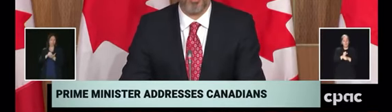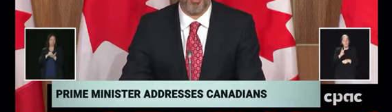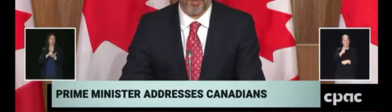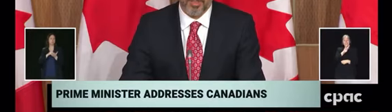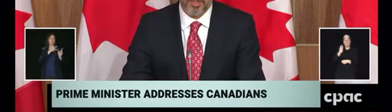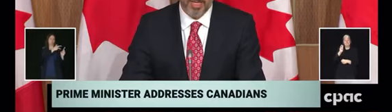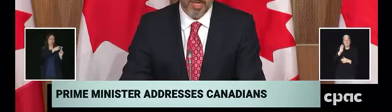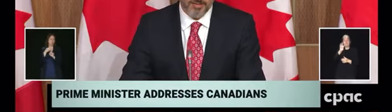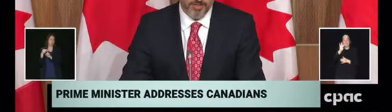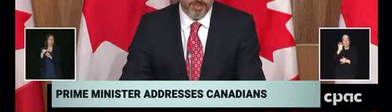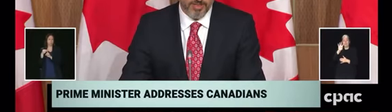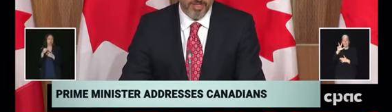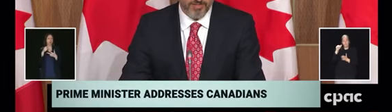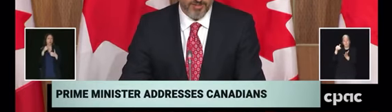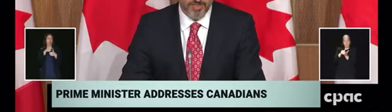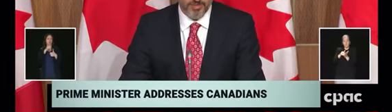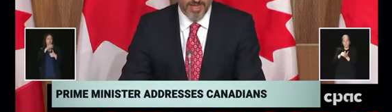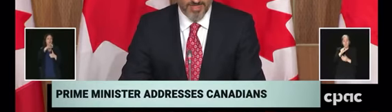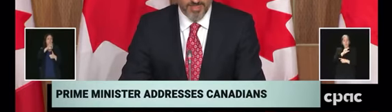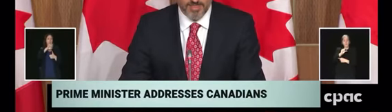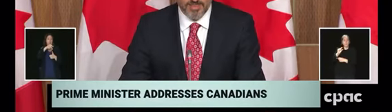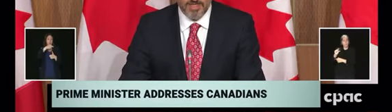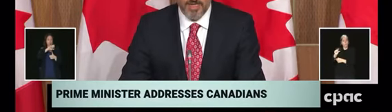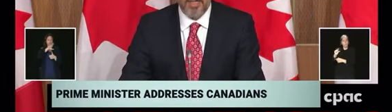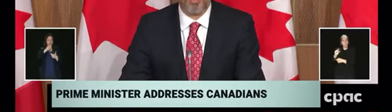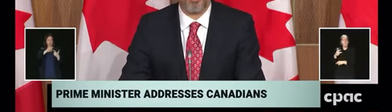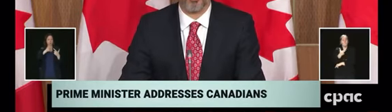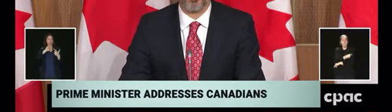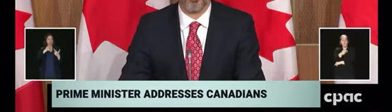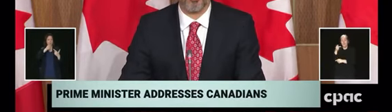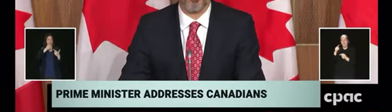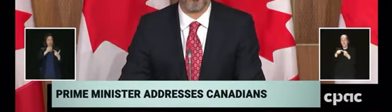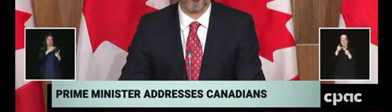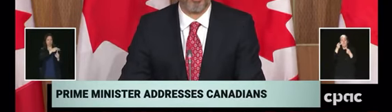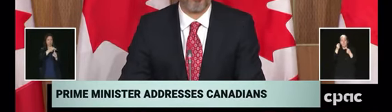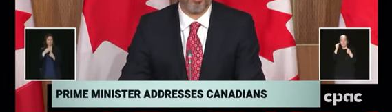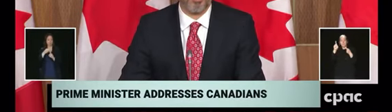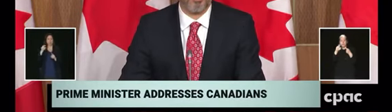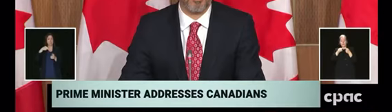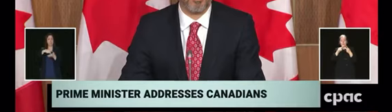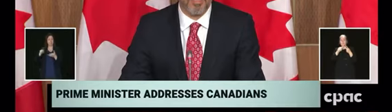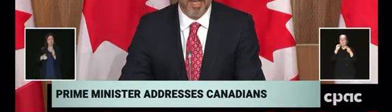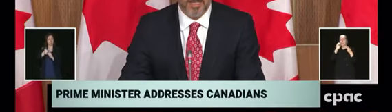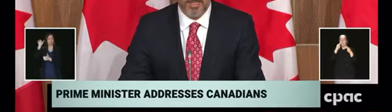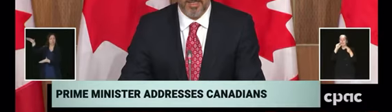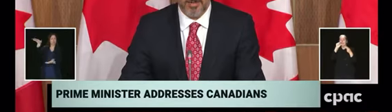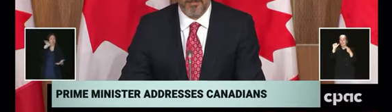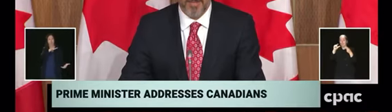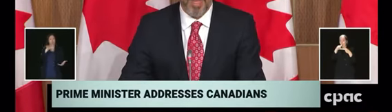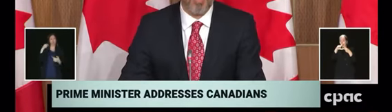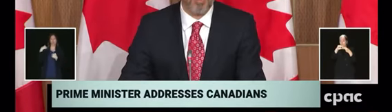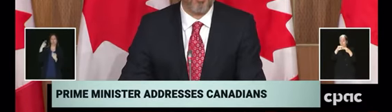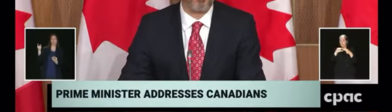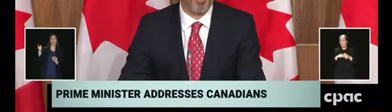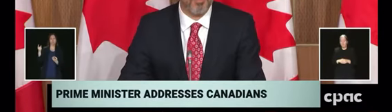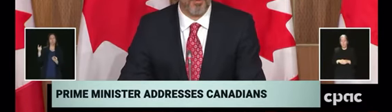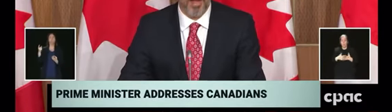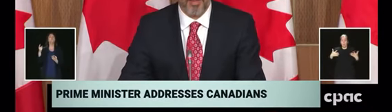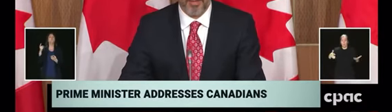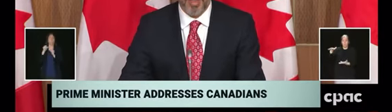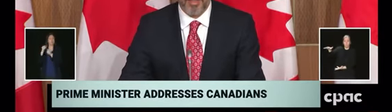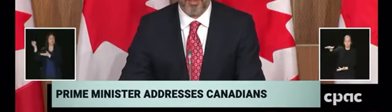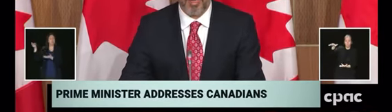643,000 doses of the Moderna and Pfizer vaccines. This is our largest week of shipments to date. Vaccines will